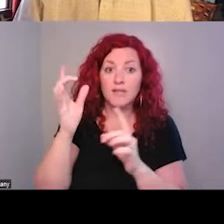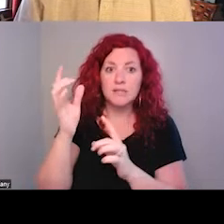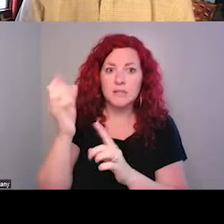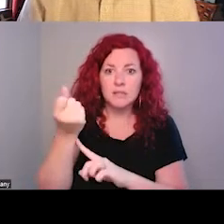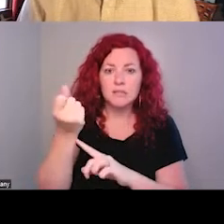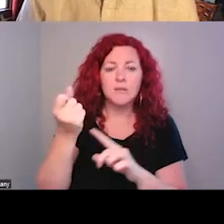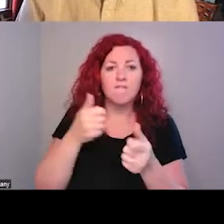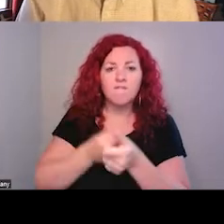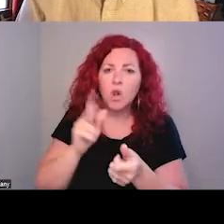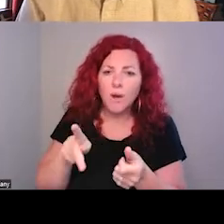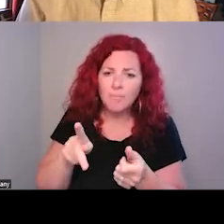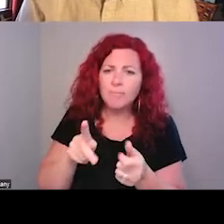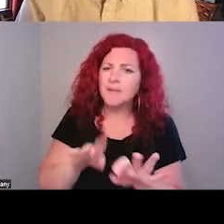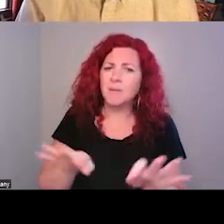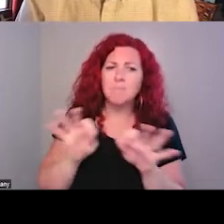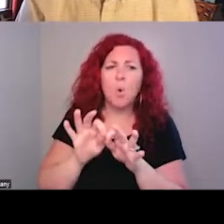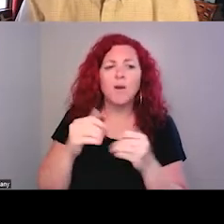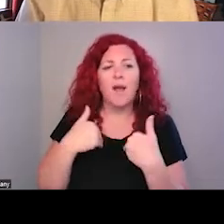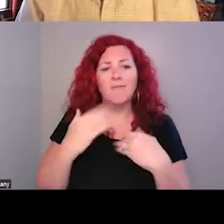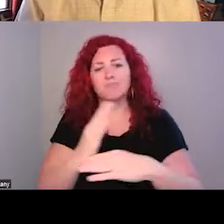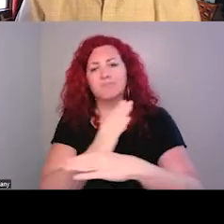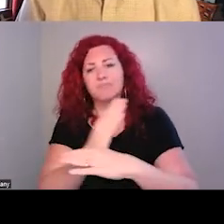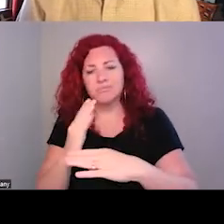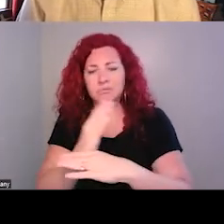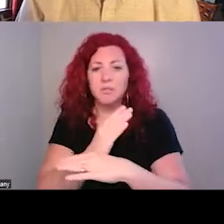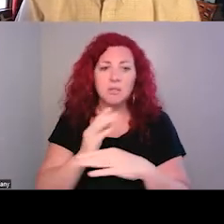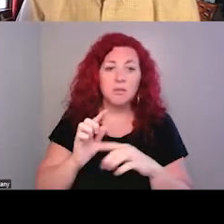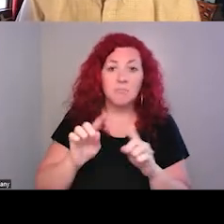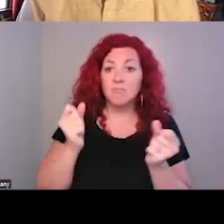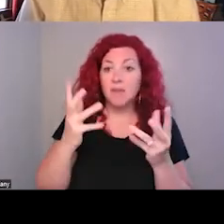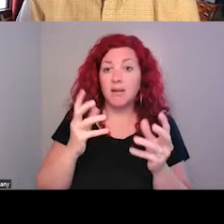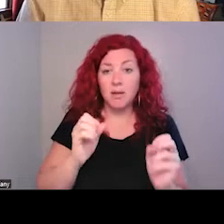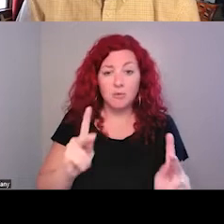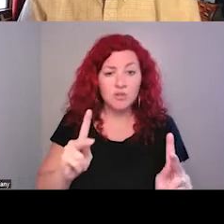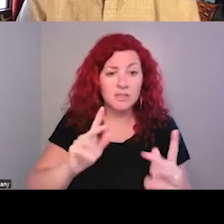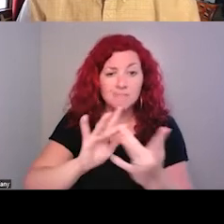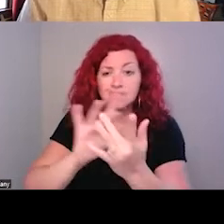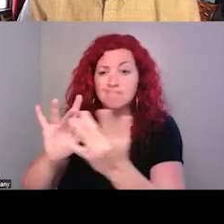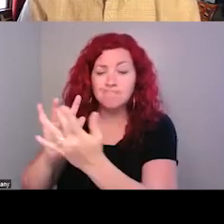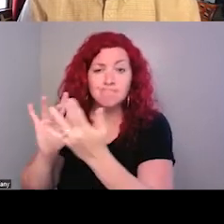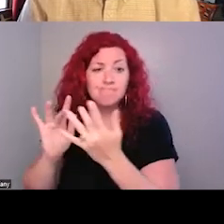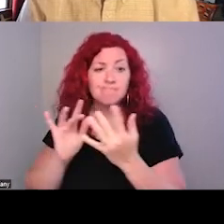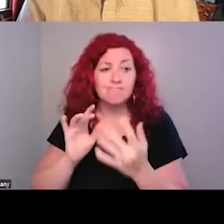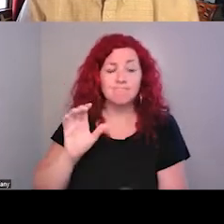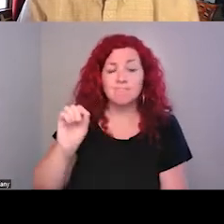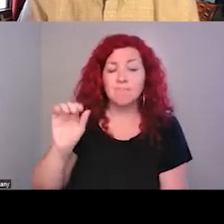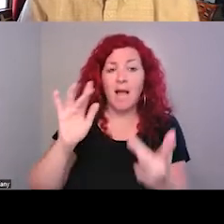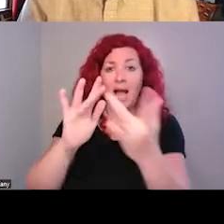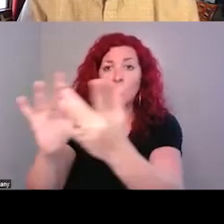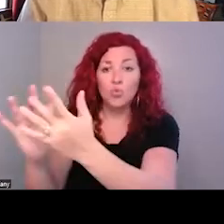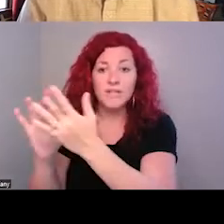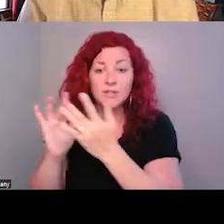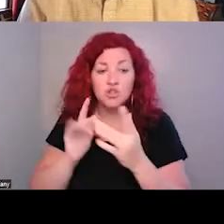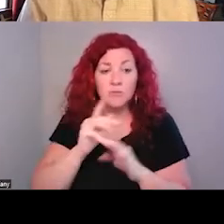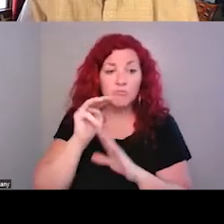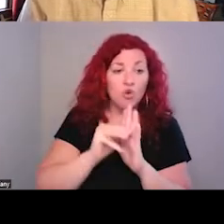continuum, and there's many opportunities for follow-up with these folks. So, partnering with outreach programs and mobile crisis teams to locate people who are otherwise